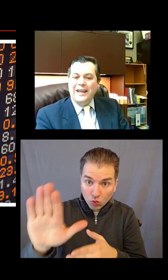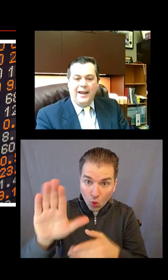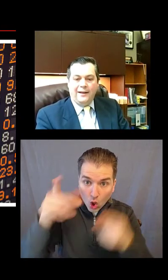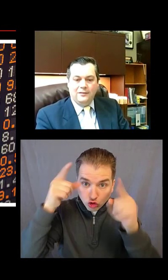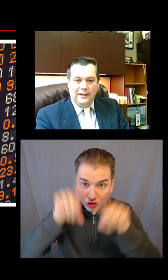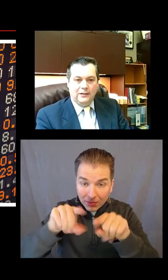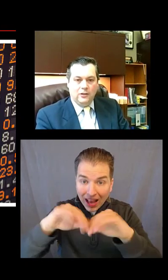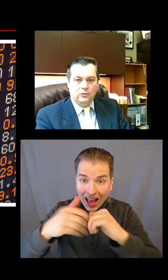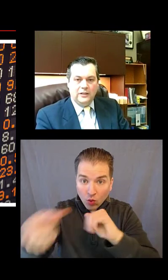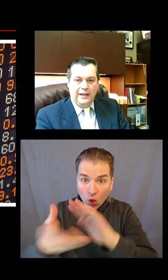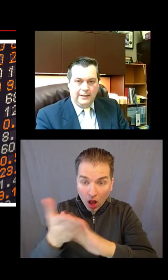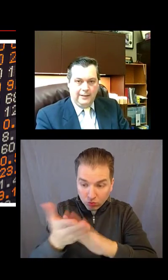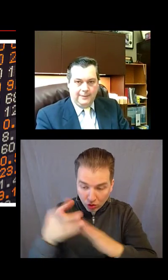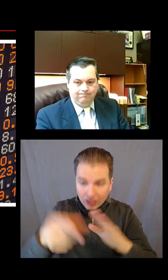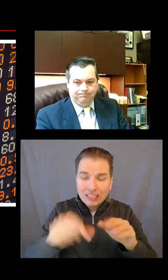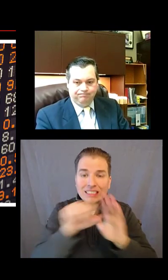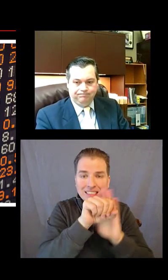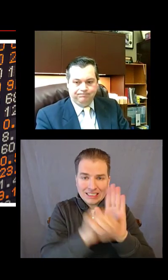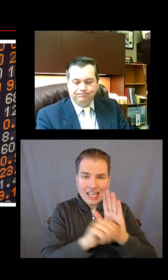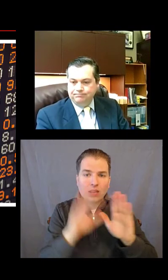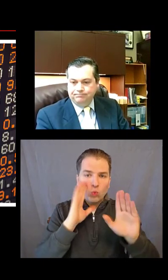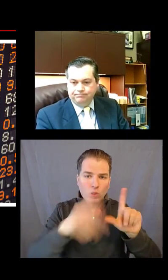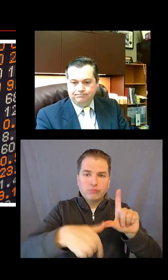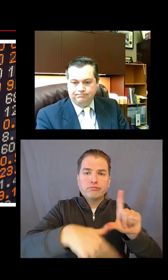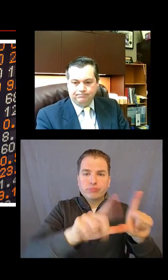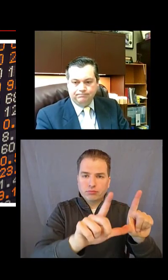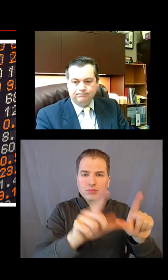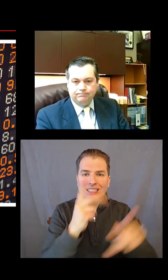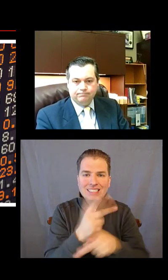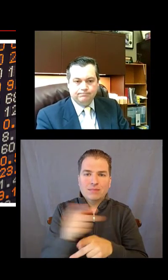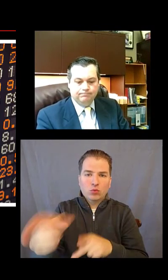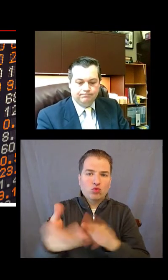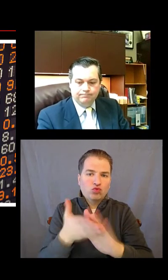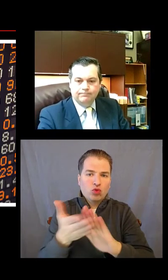usually reactivate those entities.